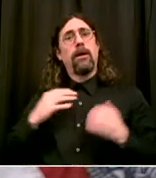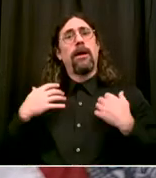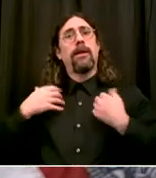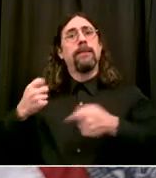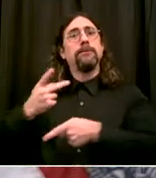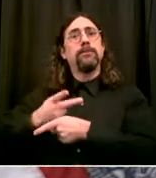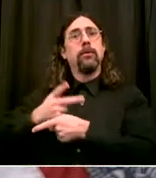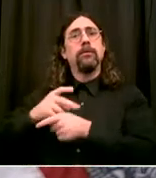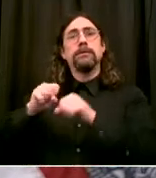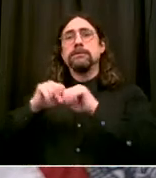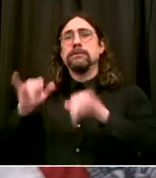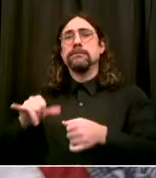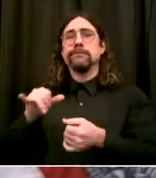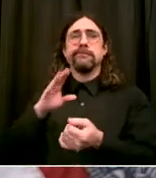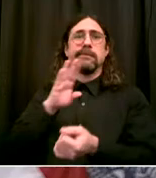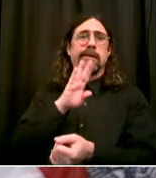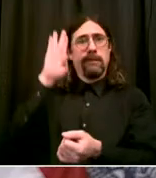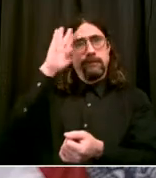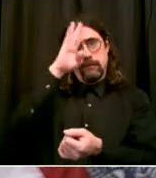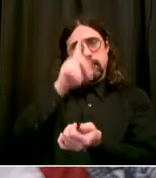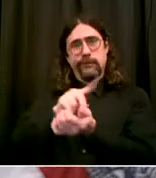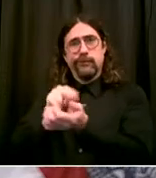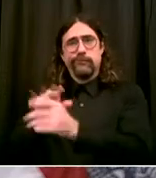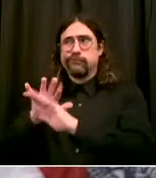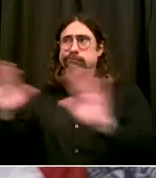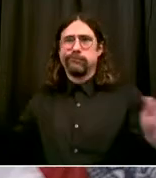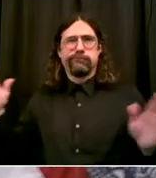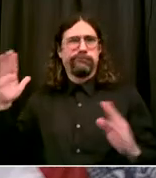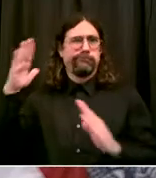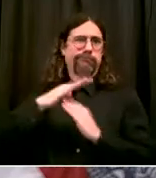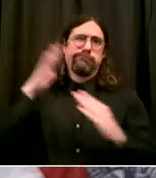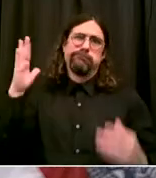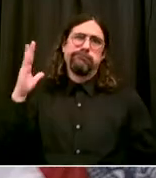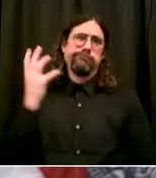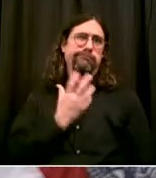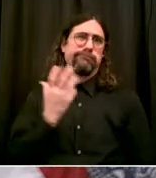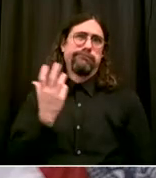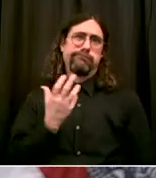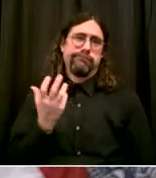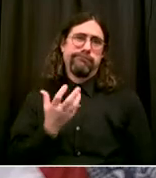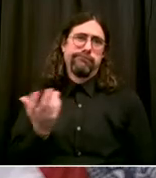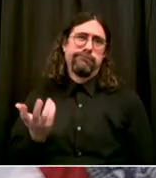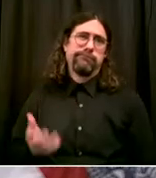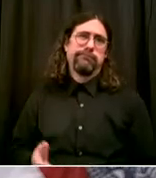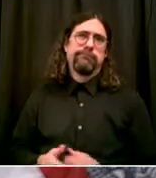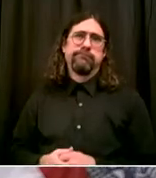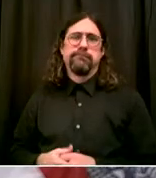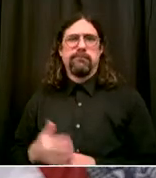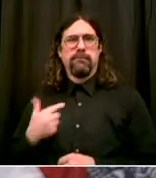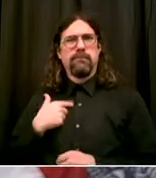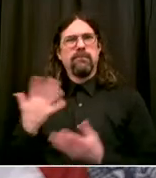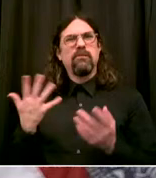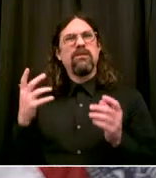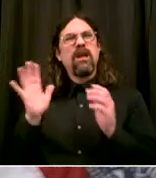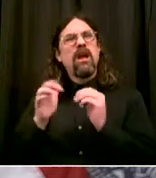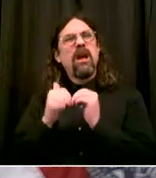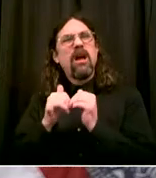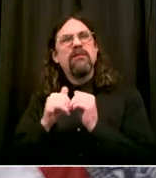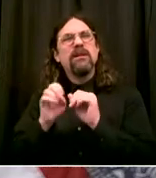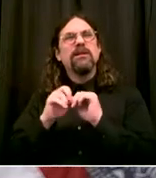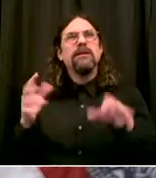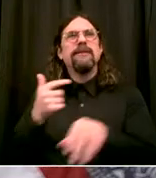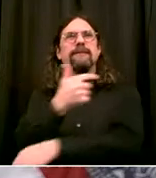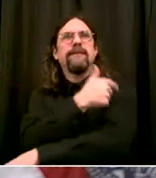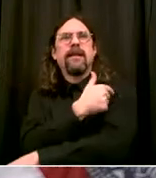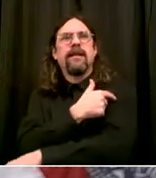city. We have the tools. We simply need the right authorizations and we need the supply of vaccine and we can